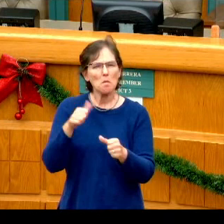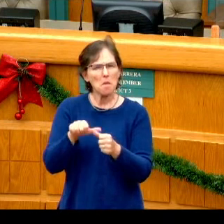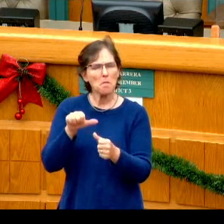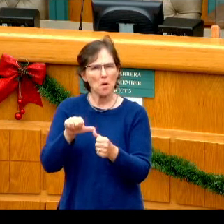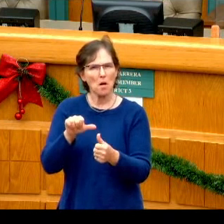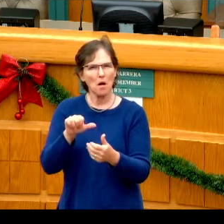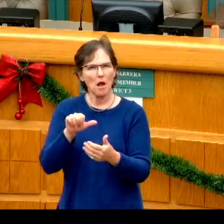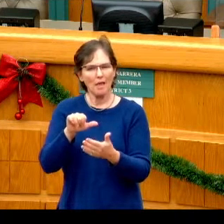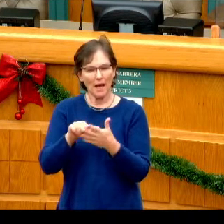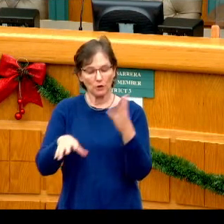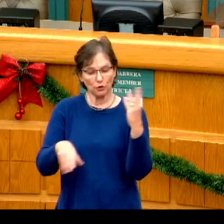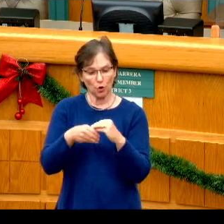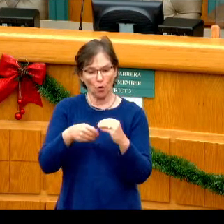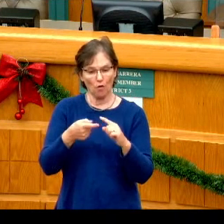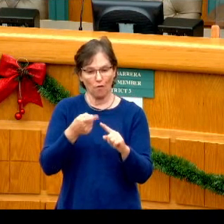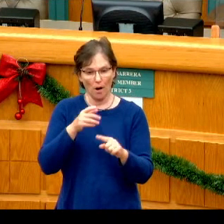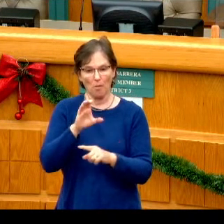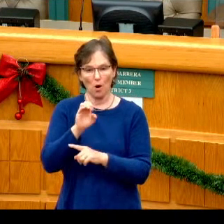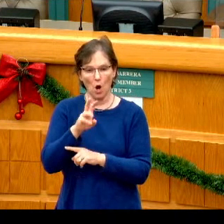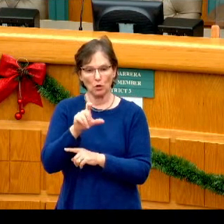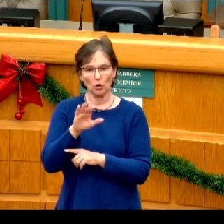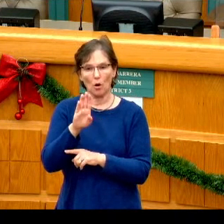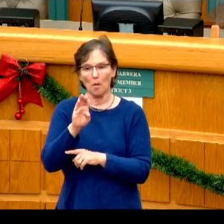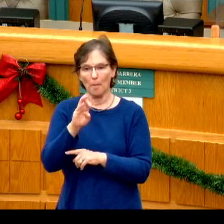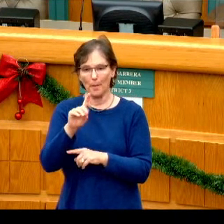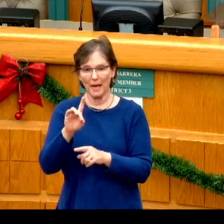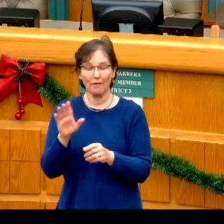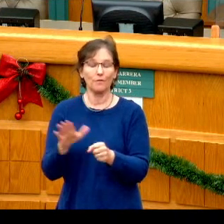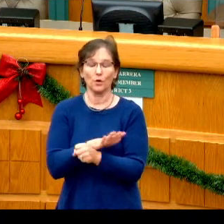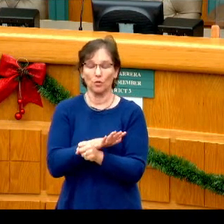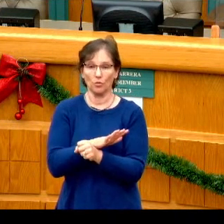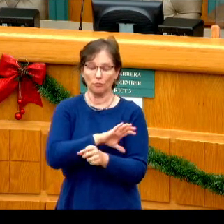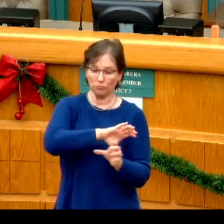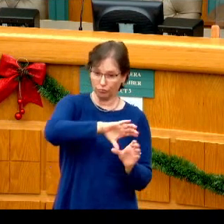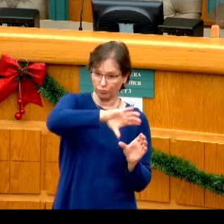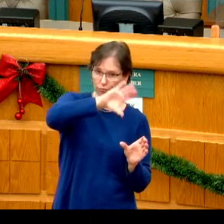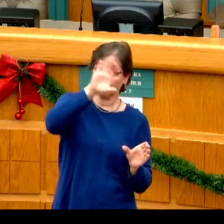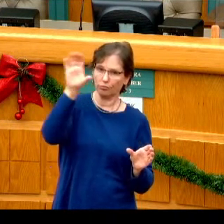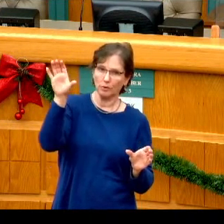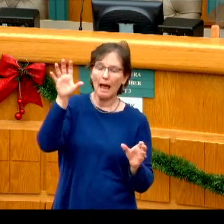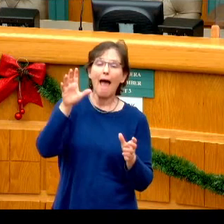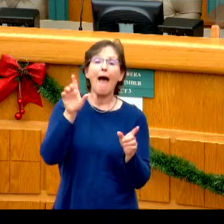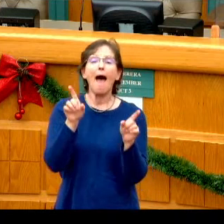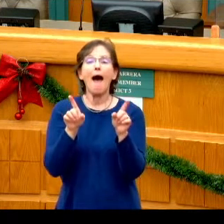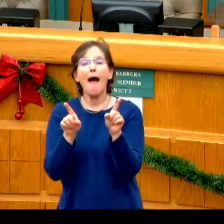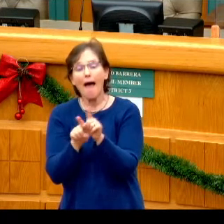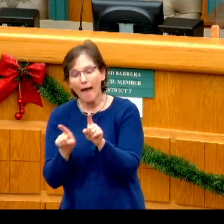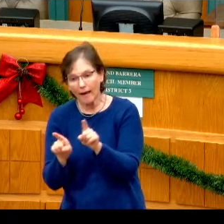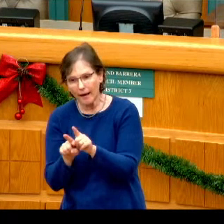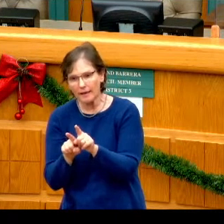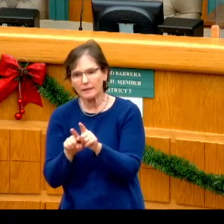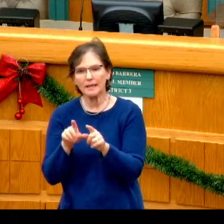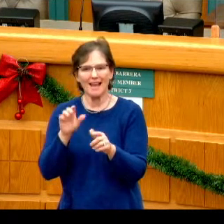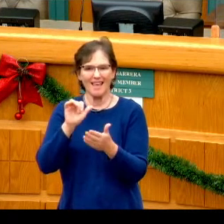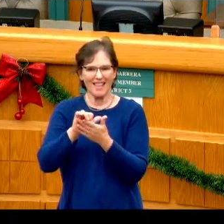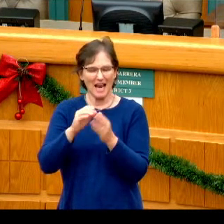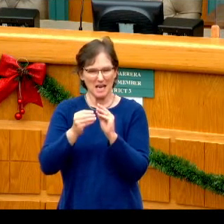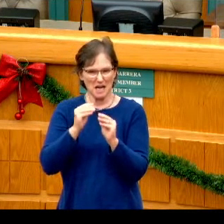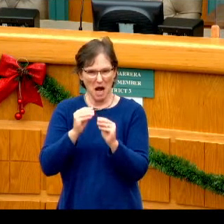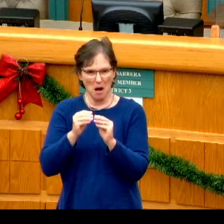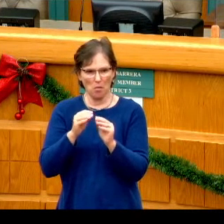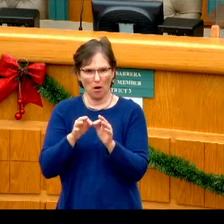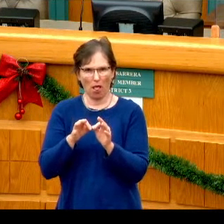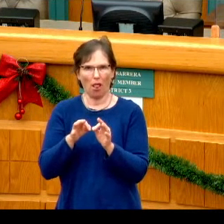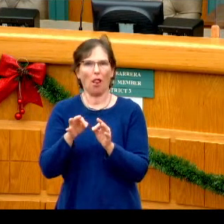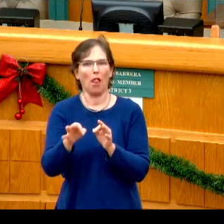about 14 days for them to process all the death certificates. If you look at the upper left-hand corner, the inset graph shows